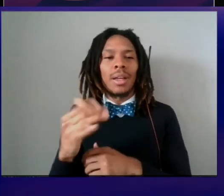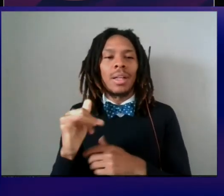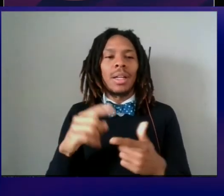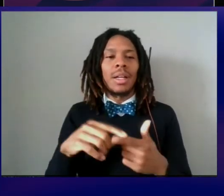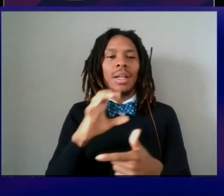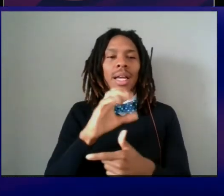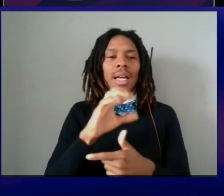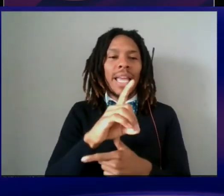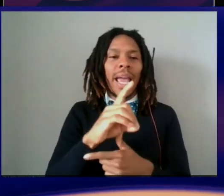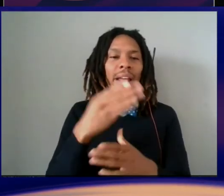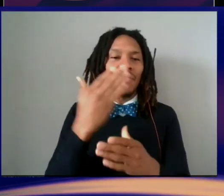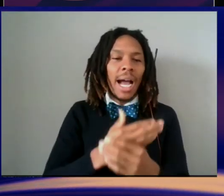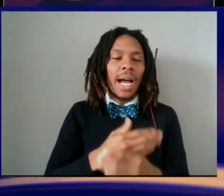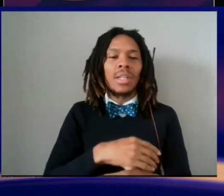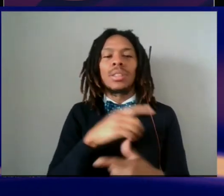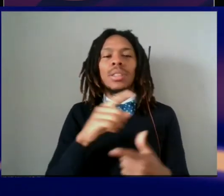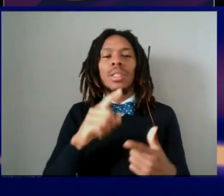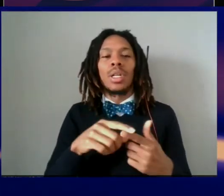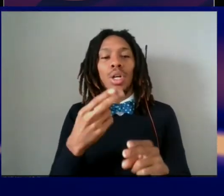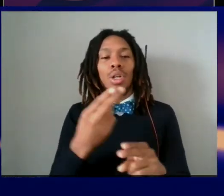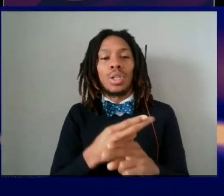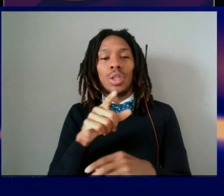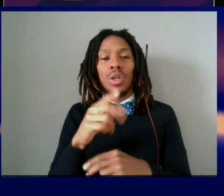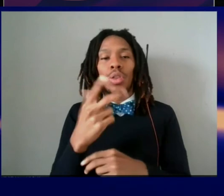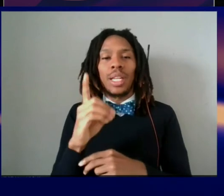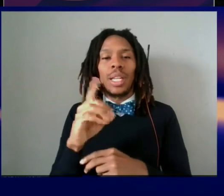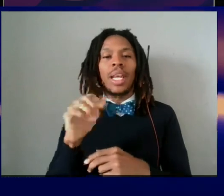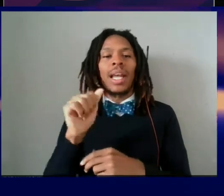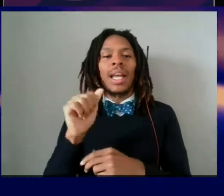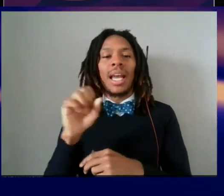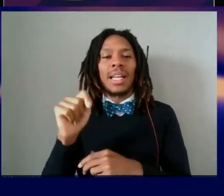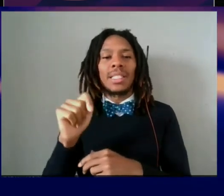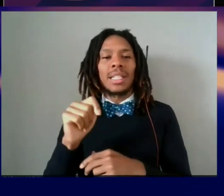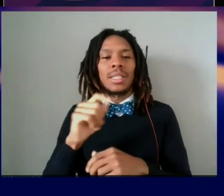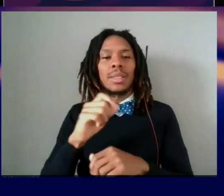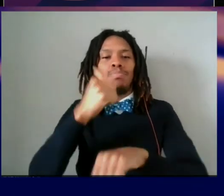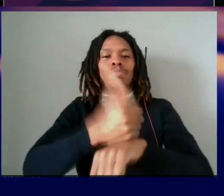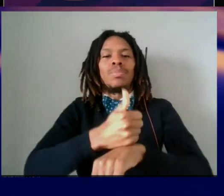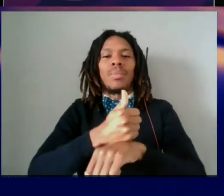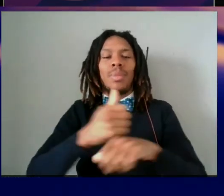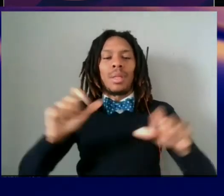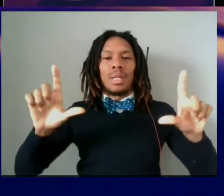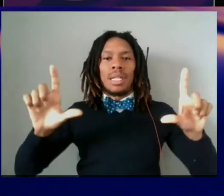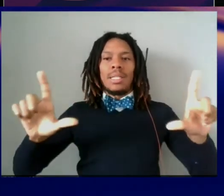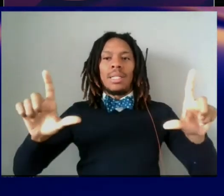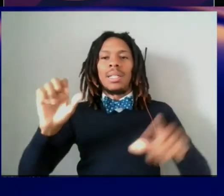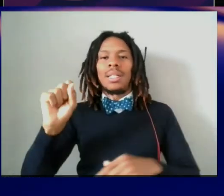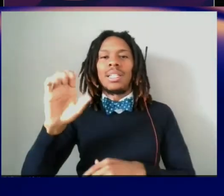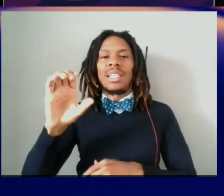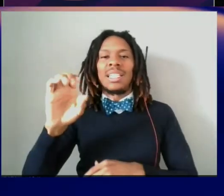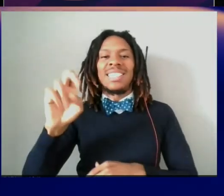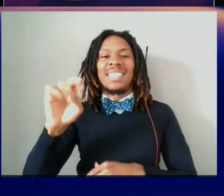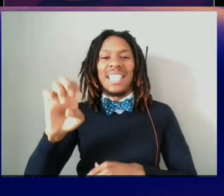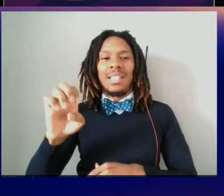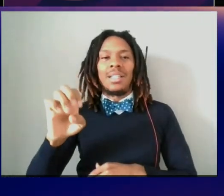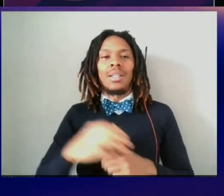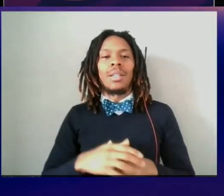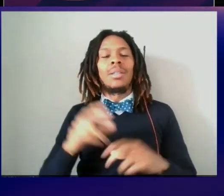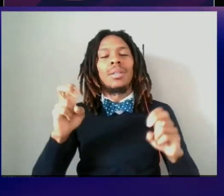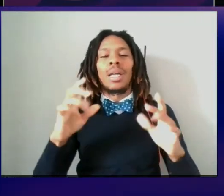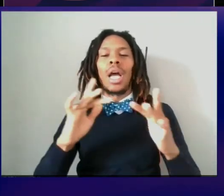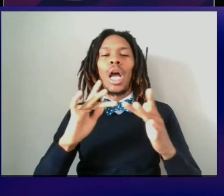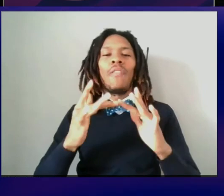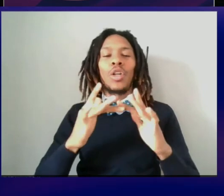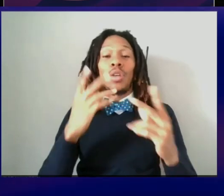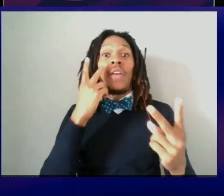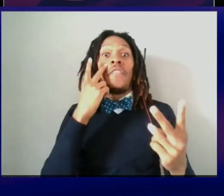you, and then use those 3D assets to build out scenes. The scenes are essentially a visual